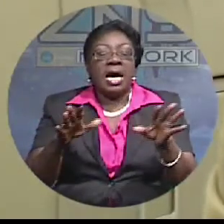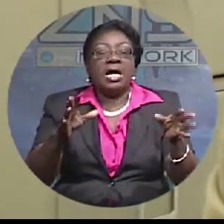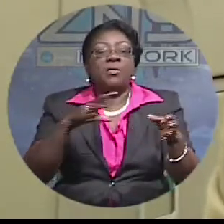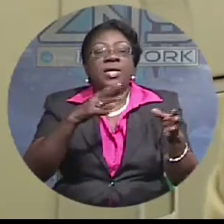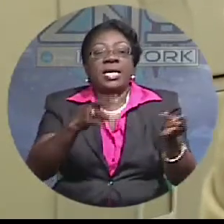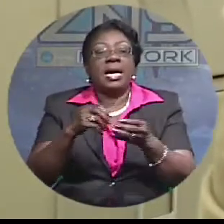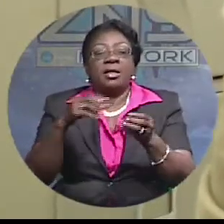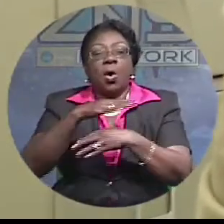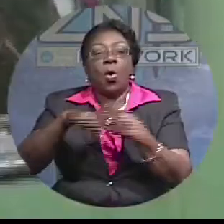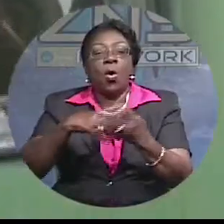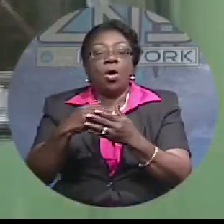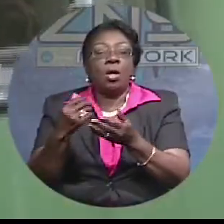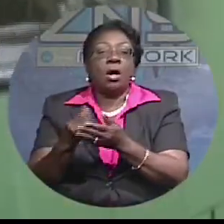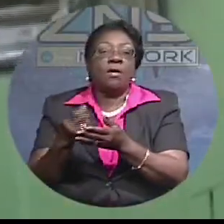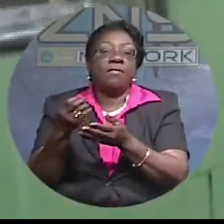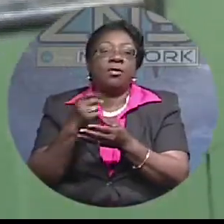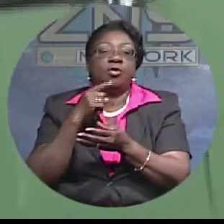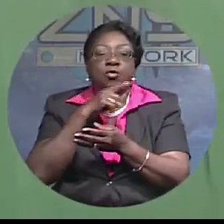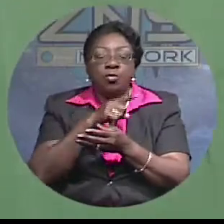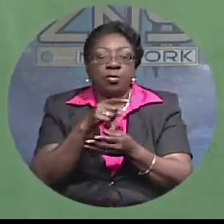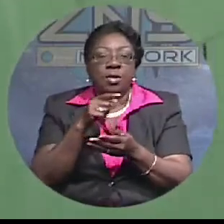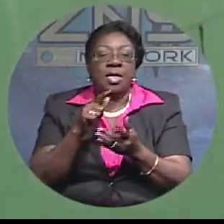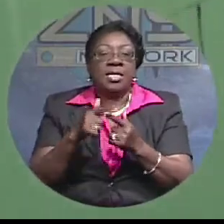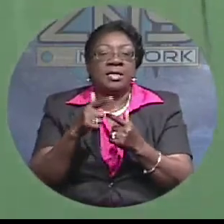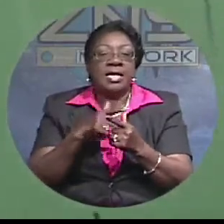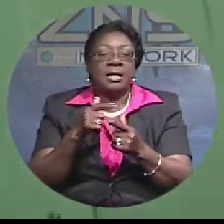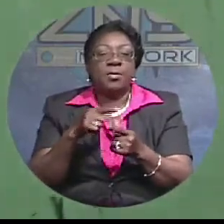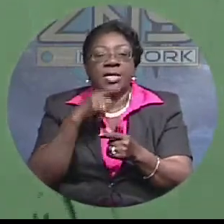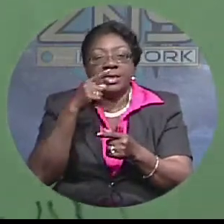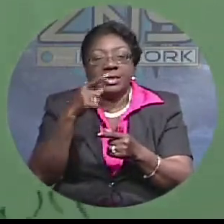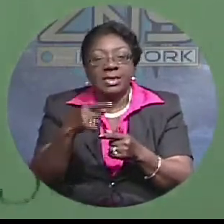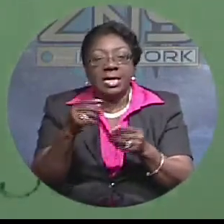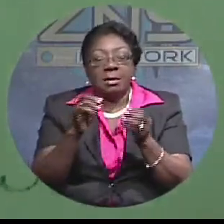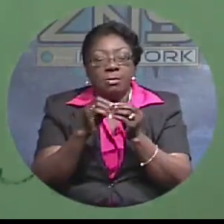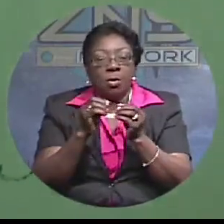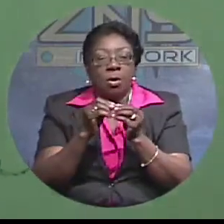know exactly what took place. Janae Noel Ferguson, ZNS Network News.